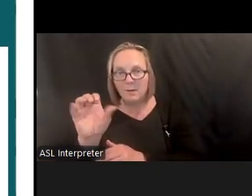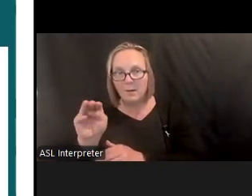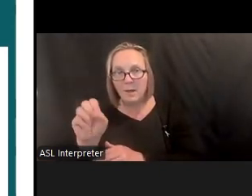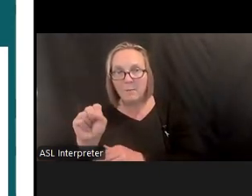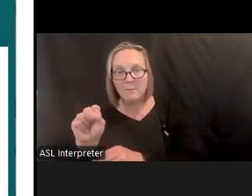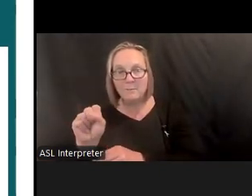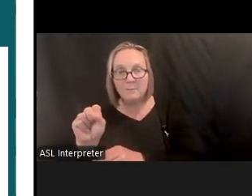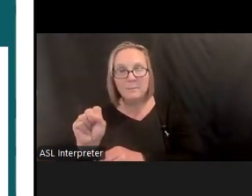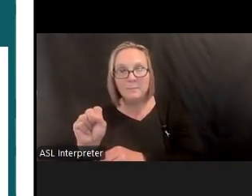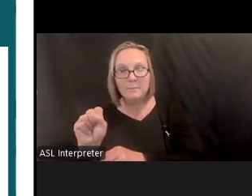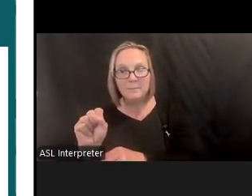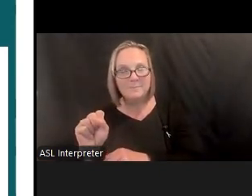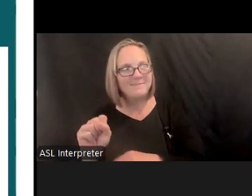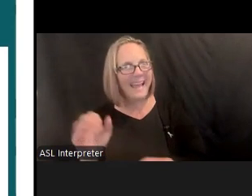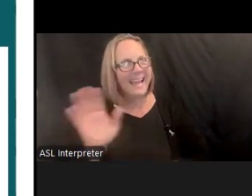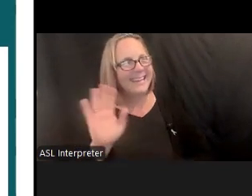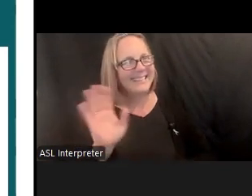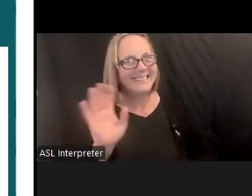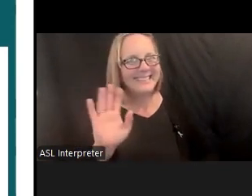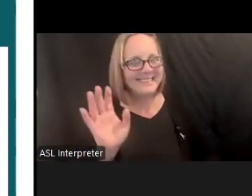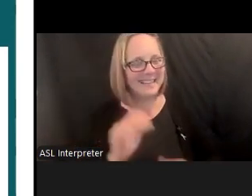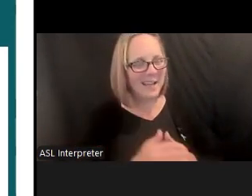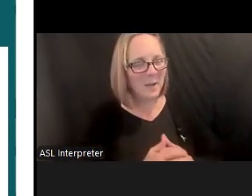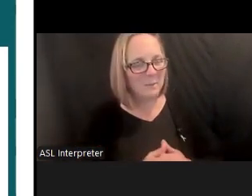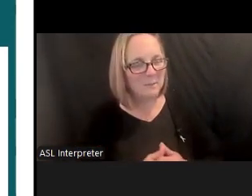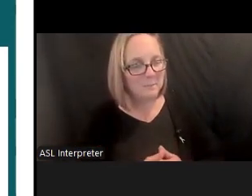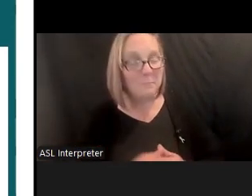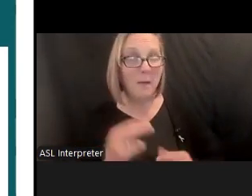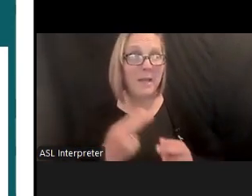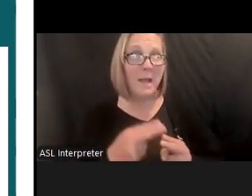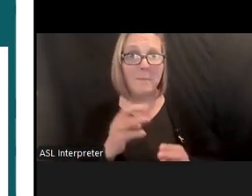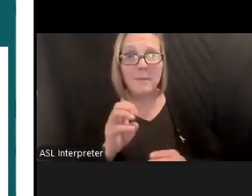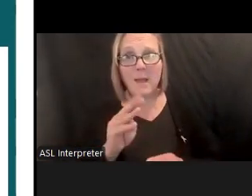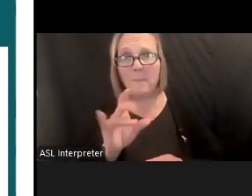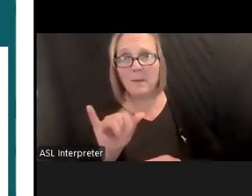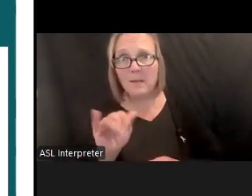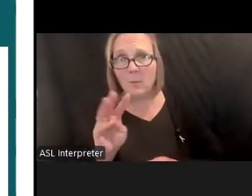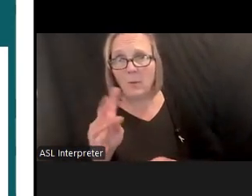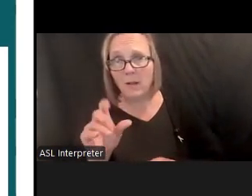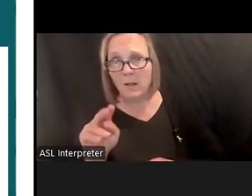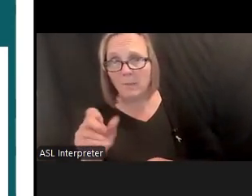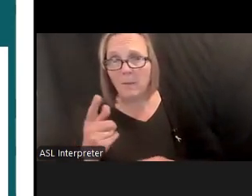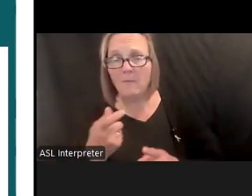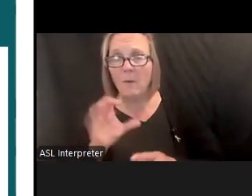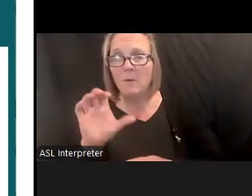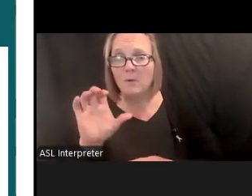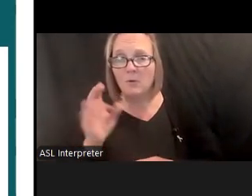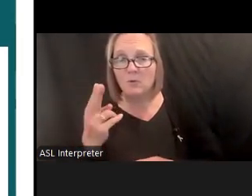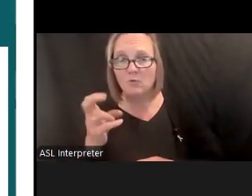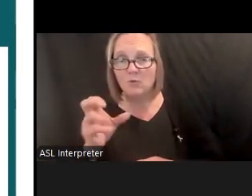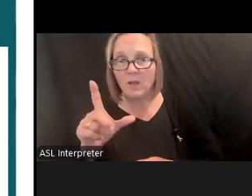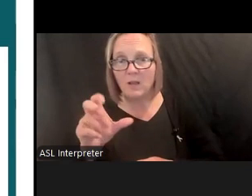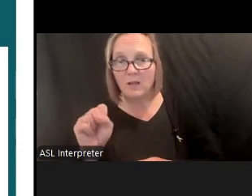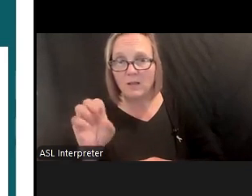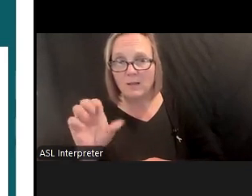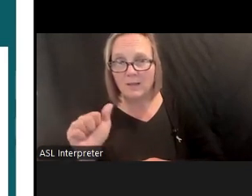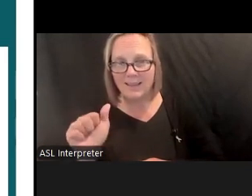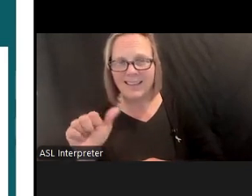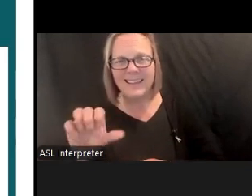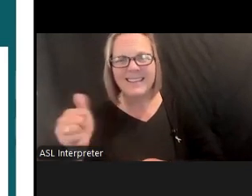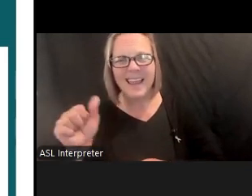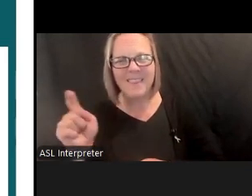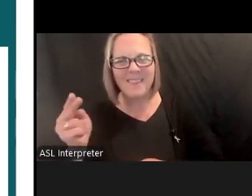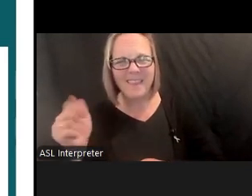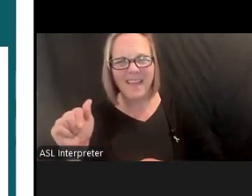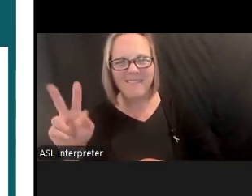Williams. Hi, my name is Emily Williams. I'm from Chelsea, right off 10th Avenue next to the High